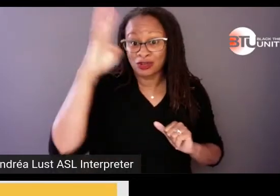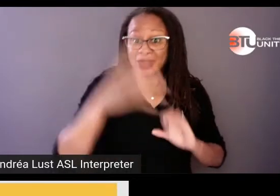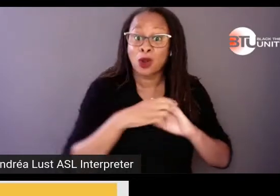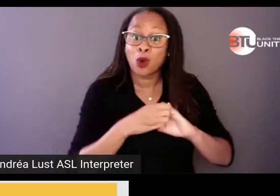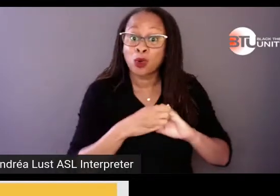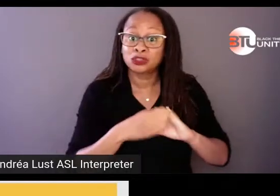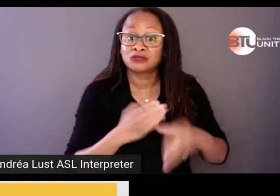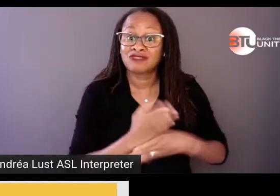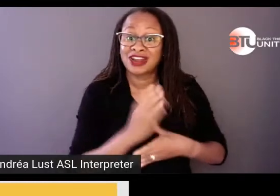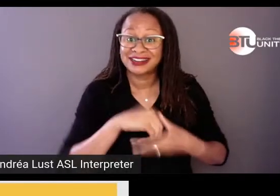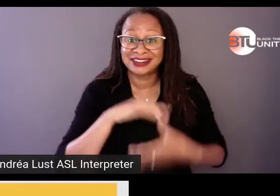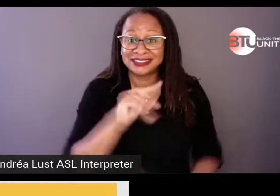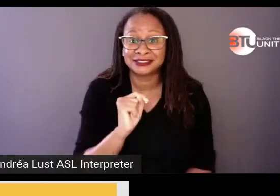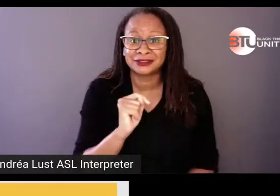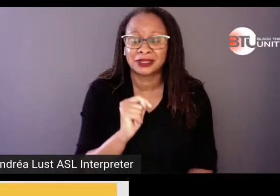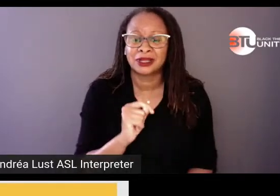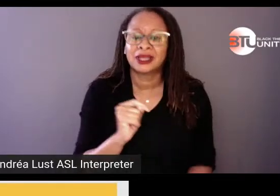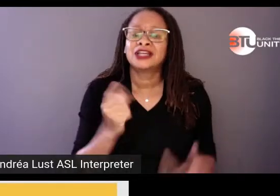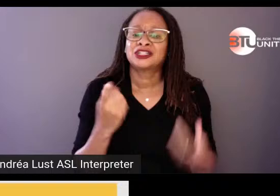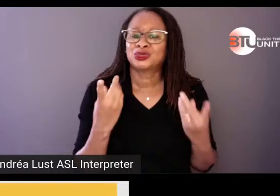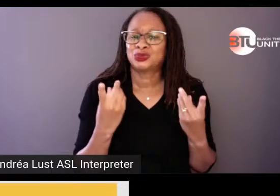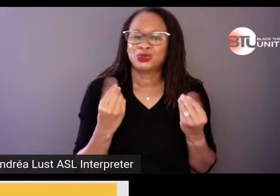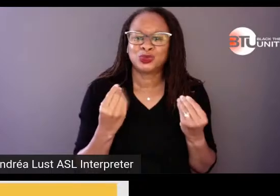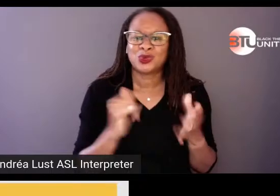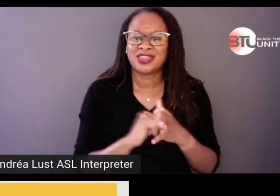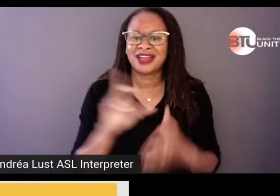it? You do the damn thing.